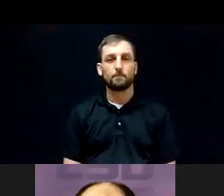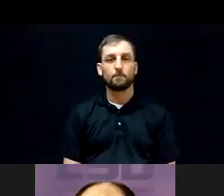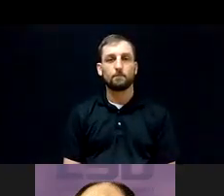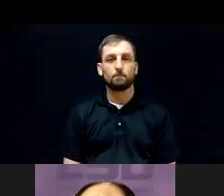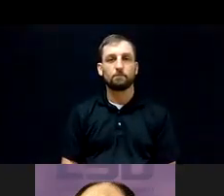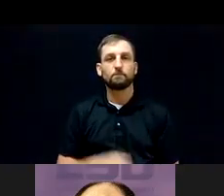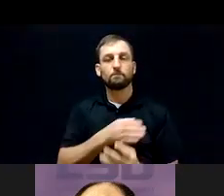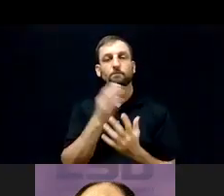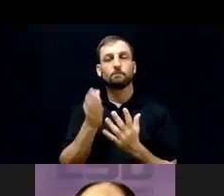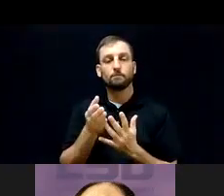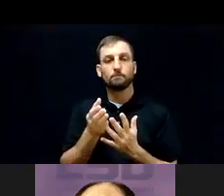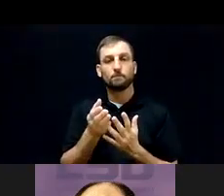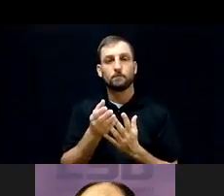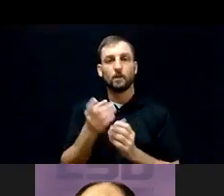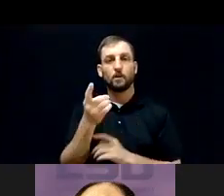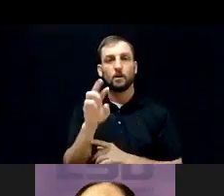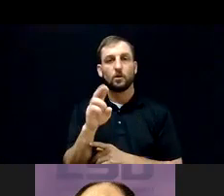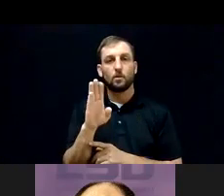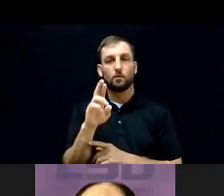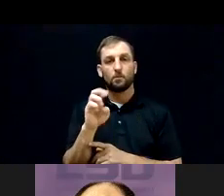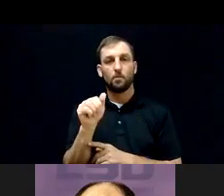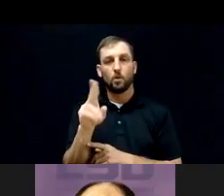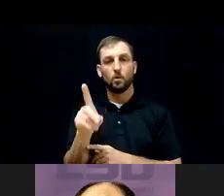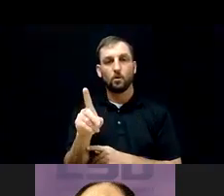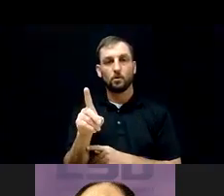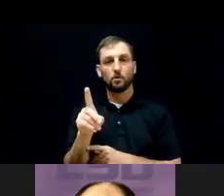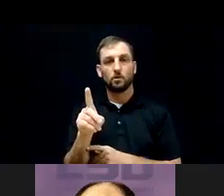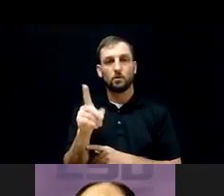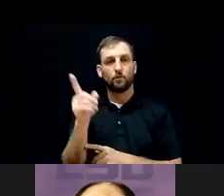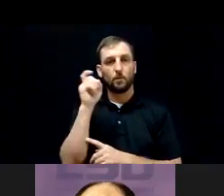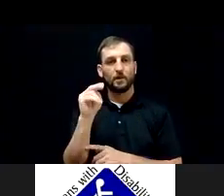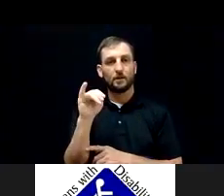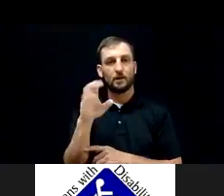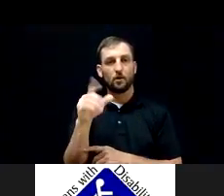Next, we'll have Dr. Breaud from Nicholls.